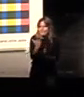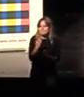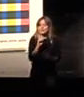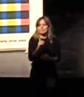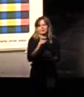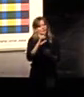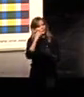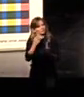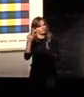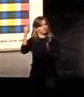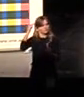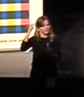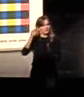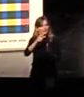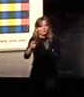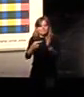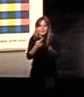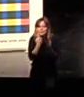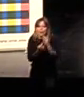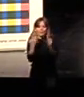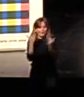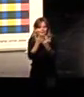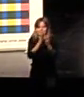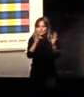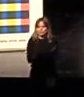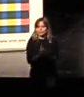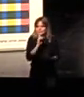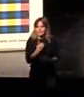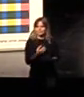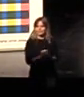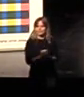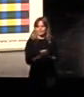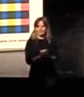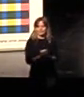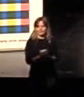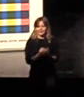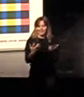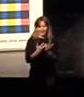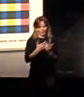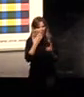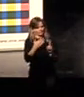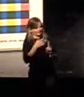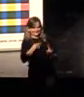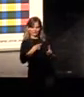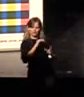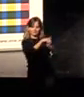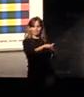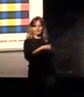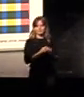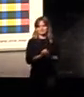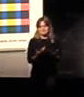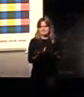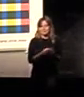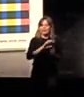in haar mindset de main en olie axis to the world de main scale of citizenship countries douche tent